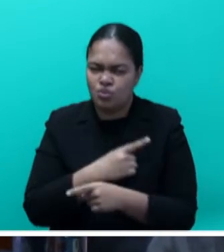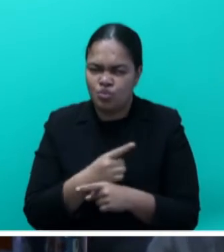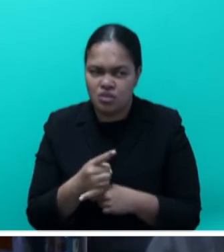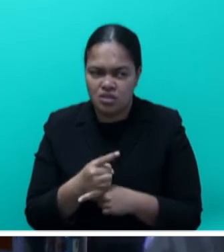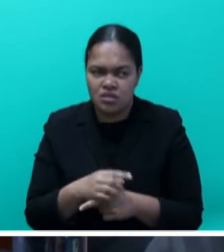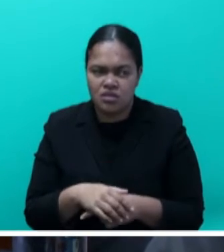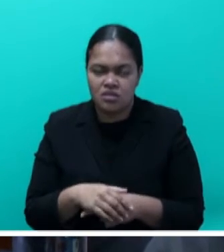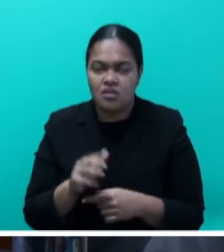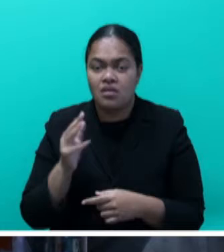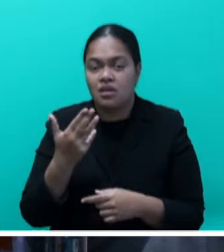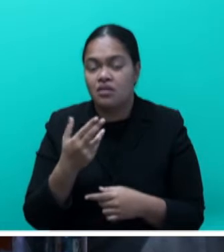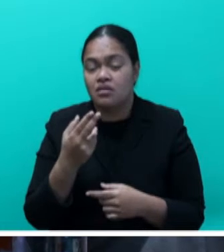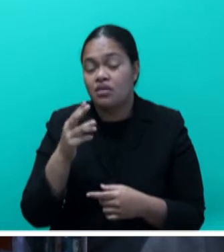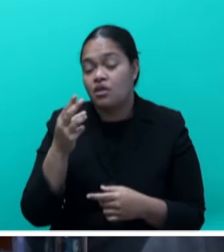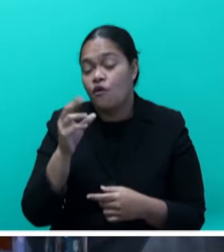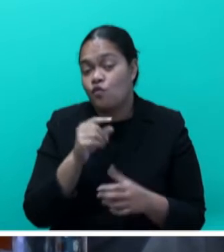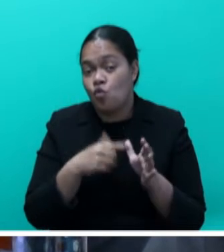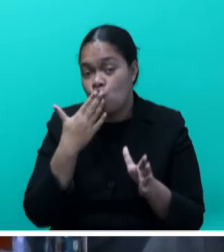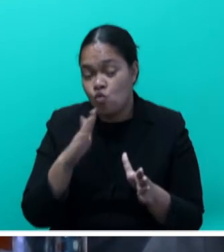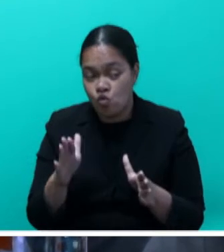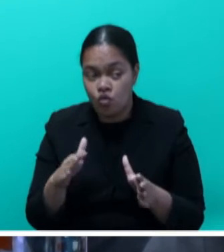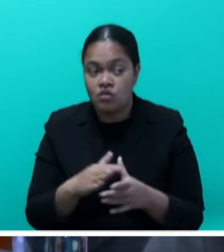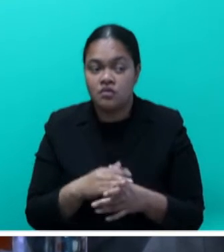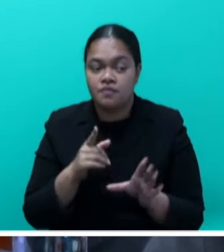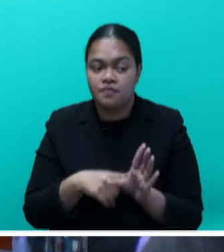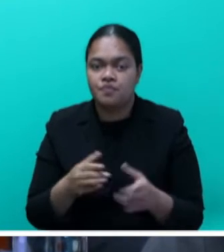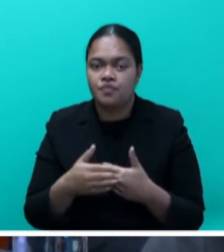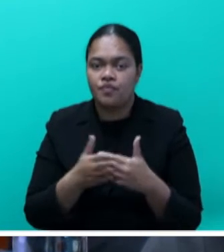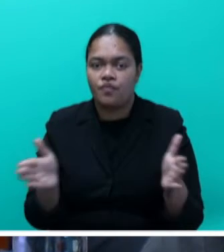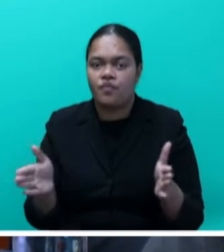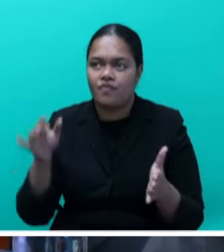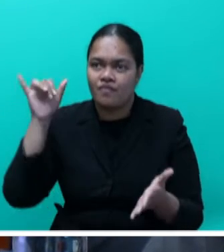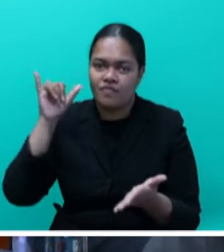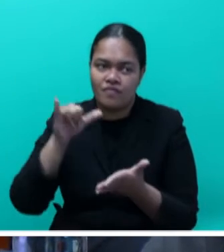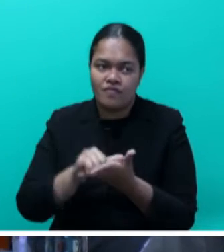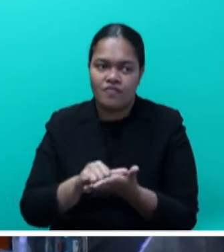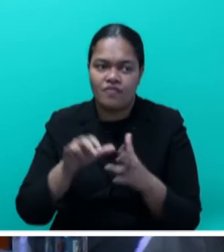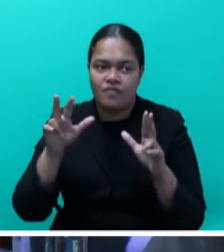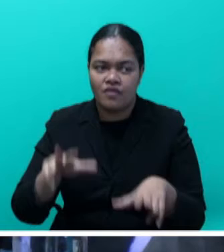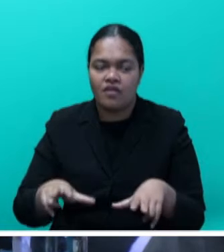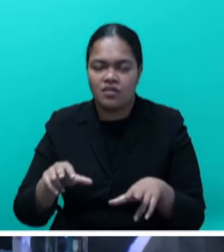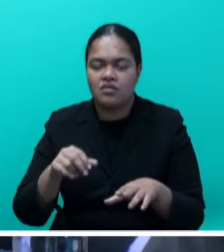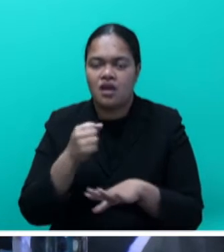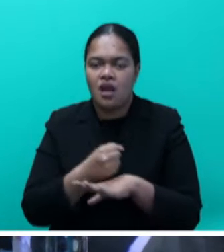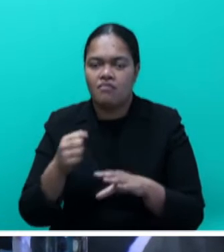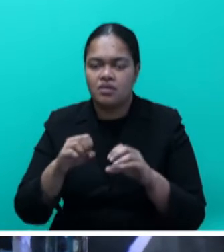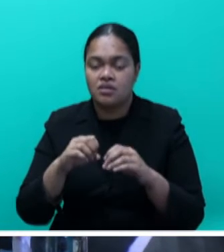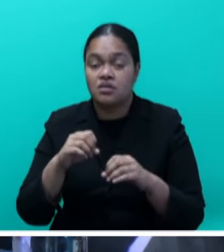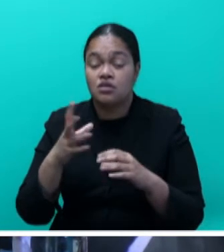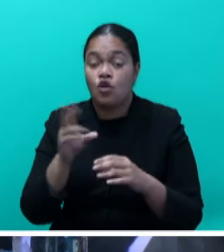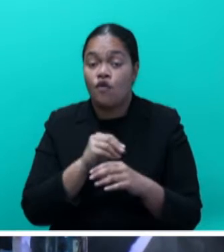the 29th of August, the Air Services Agreement for Open Skies was signed between the governments of the United States